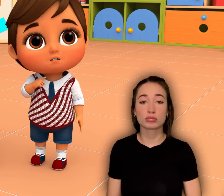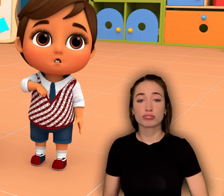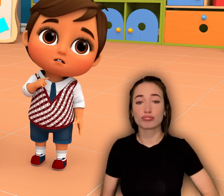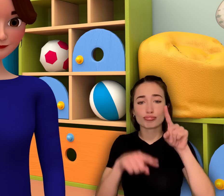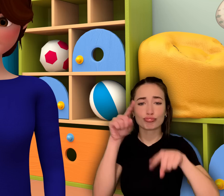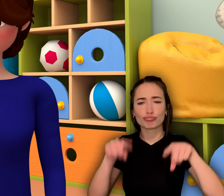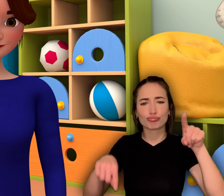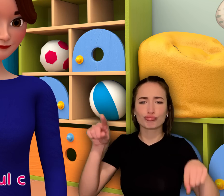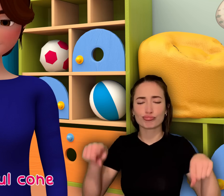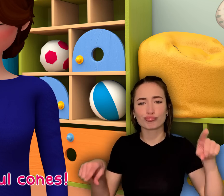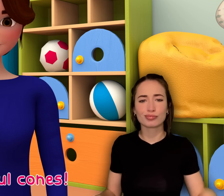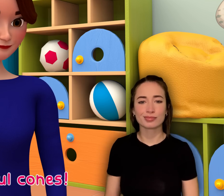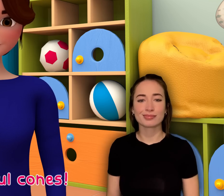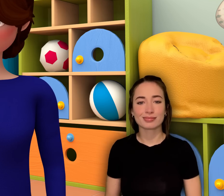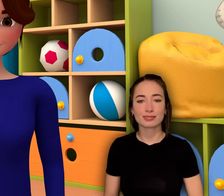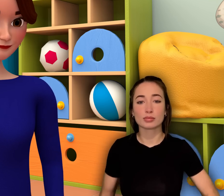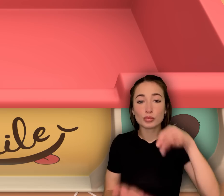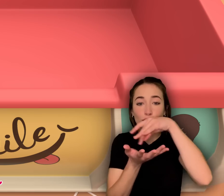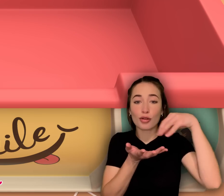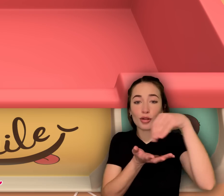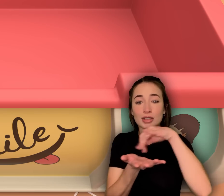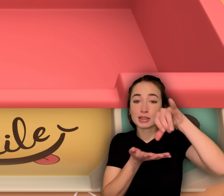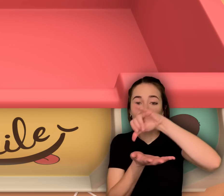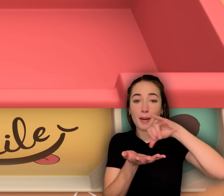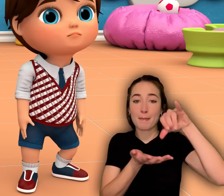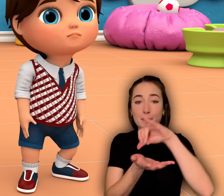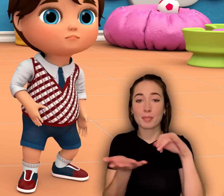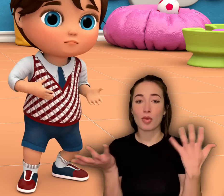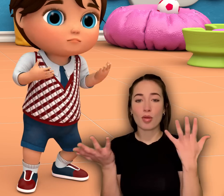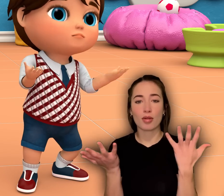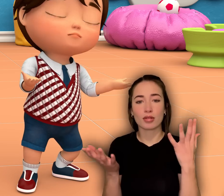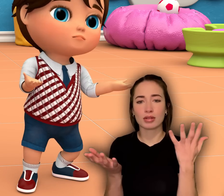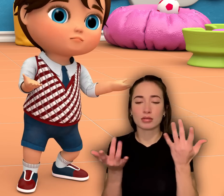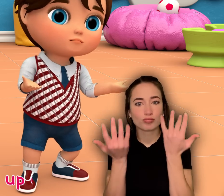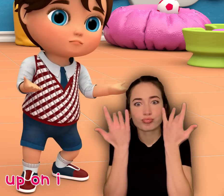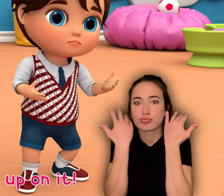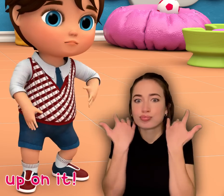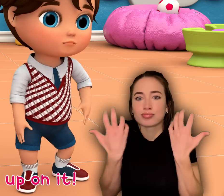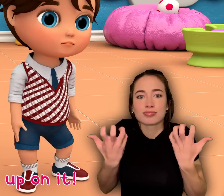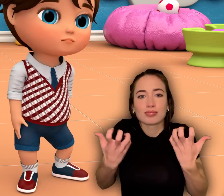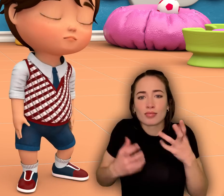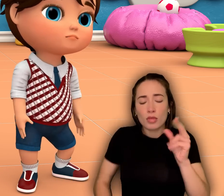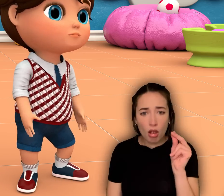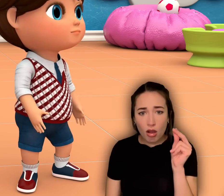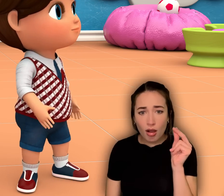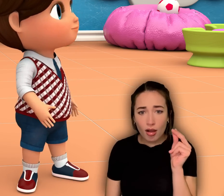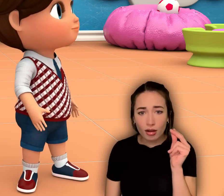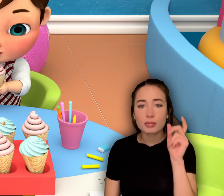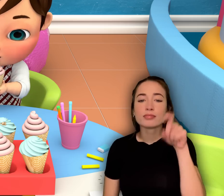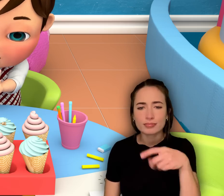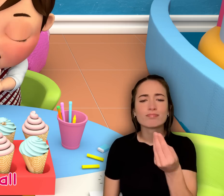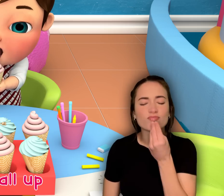waffle cones yo there are no awful cones sprinkles on it syrup on it don't you put your ear up on it